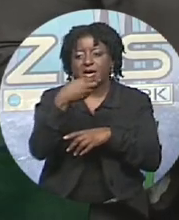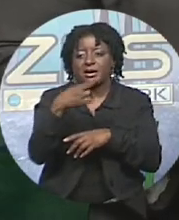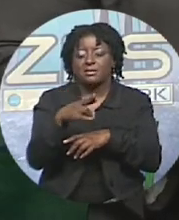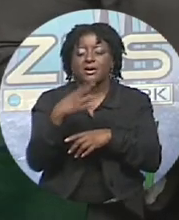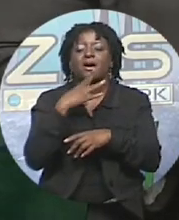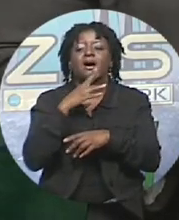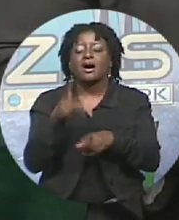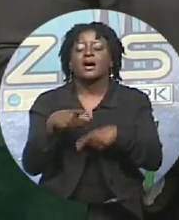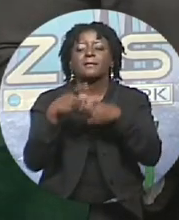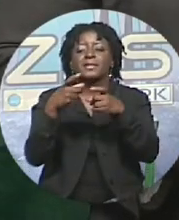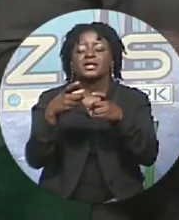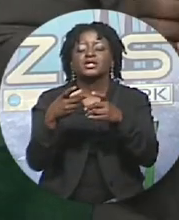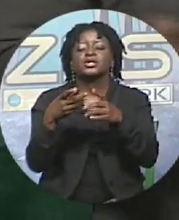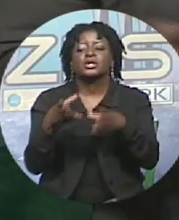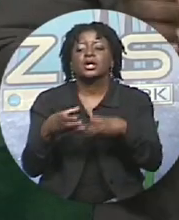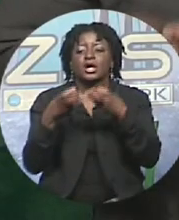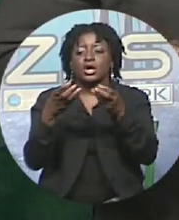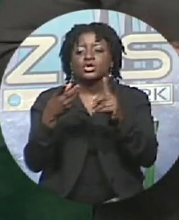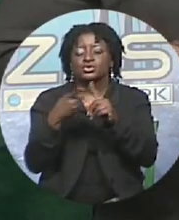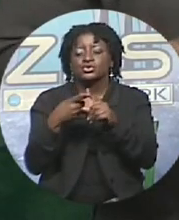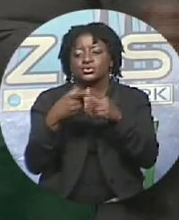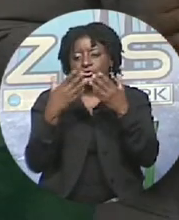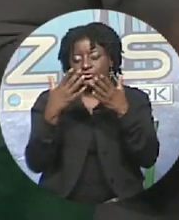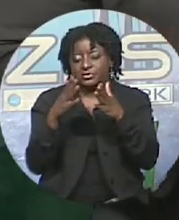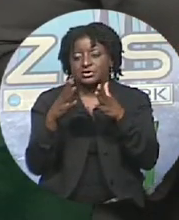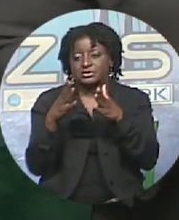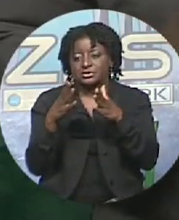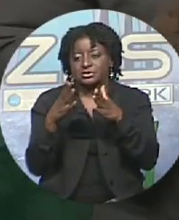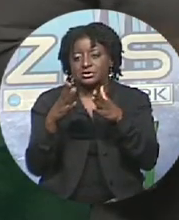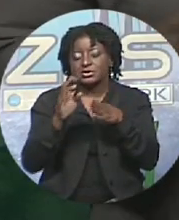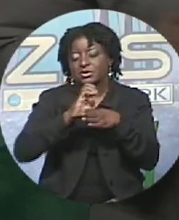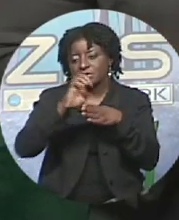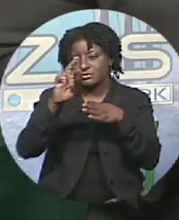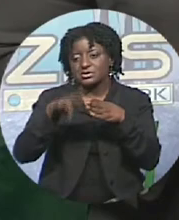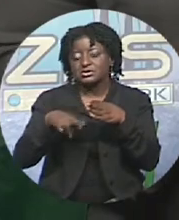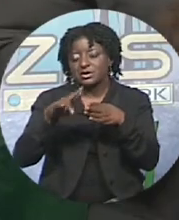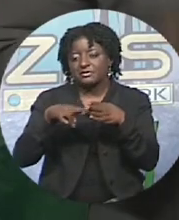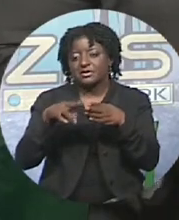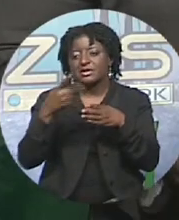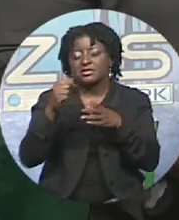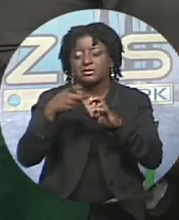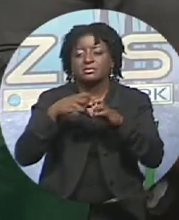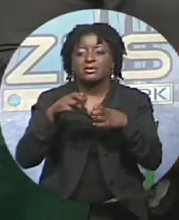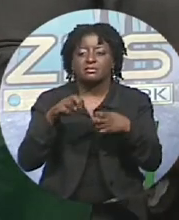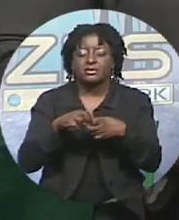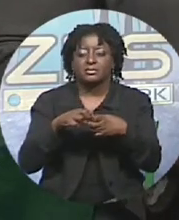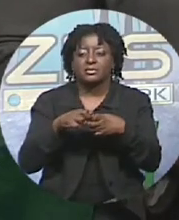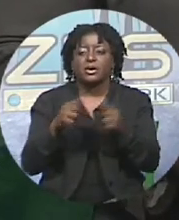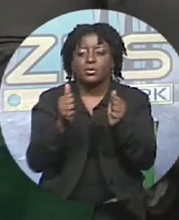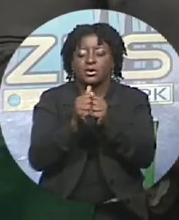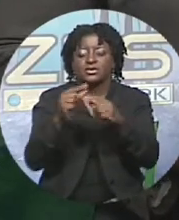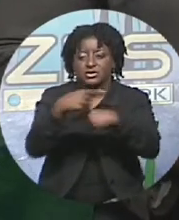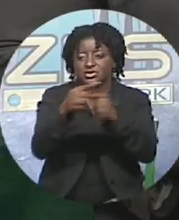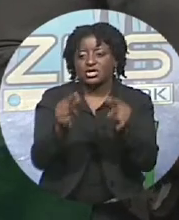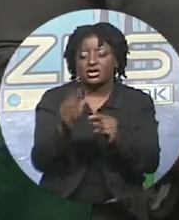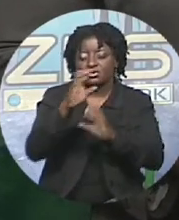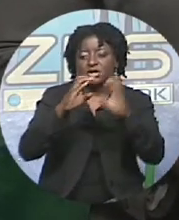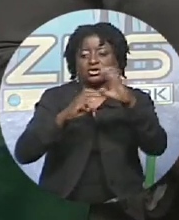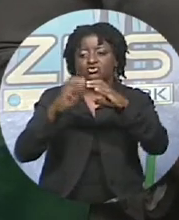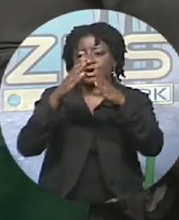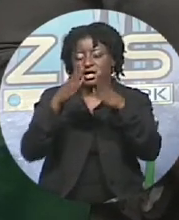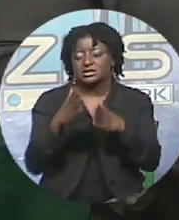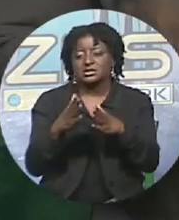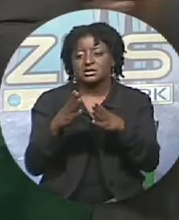early and definitive settlement of their outstanding differences with the lender and general contractor to the Bahama Resort. The government continues